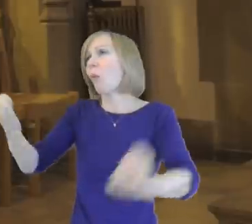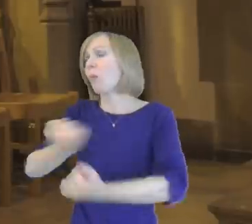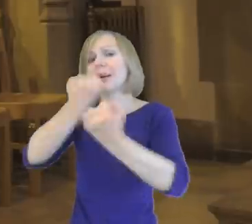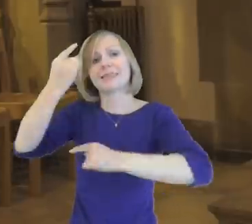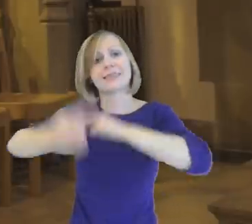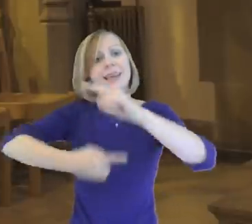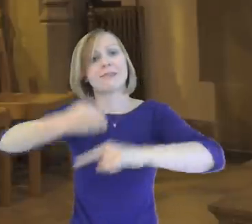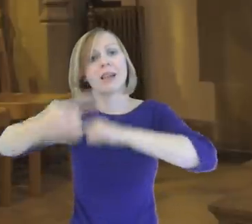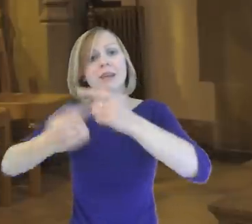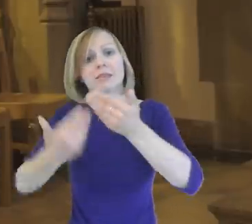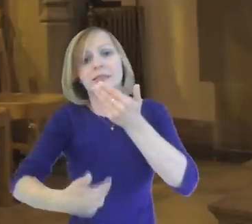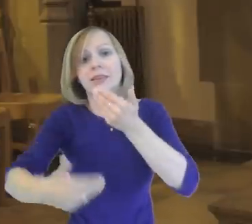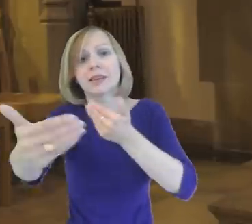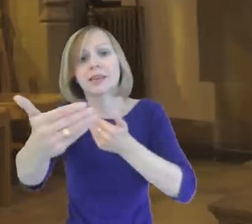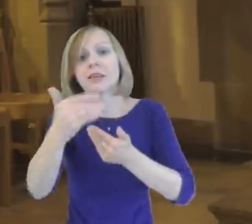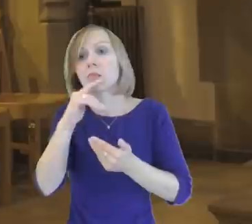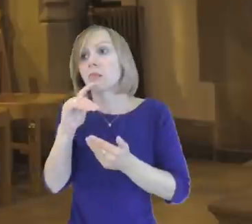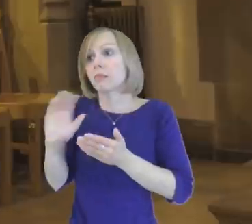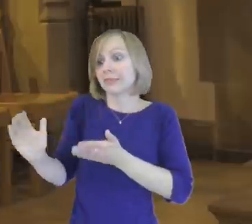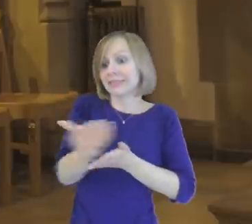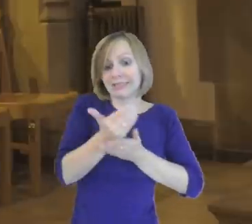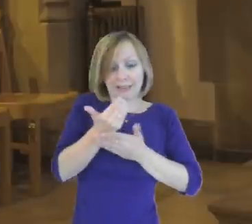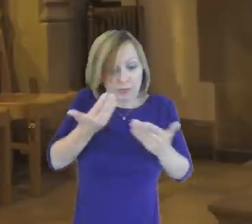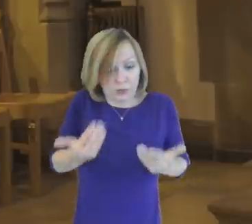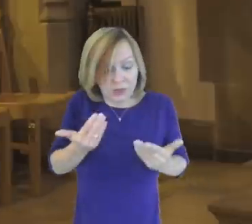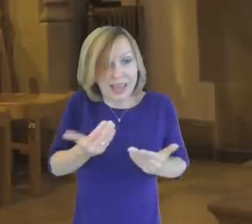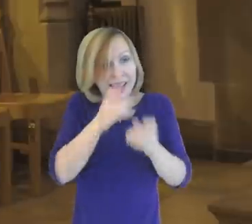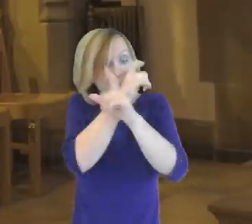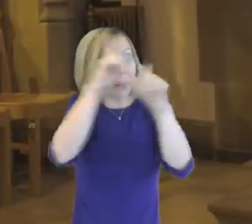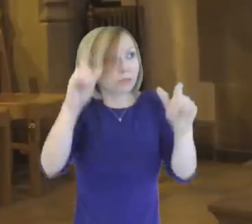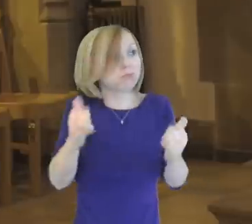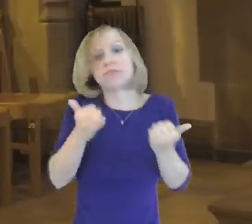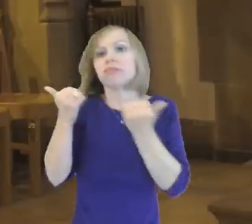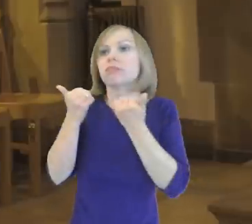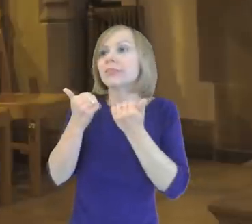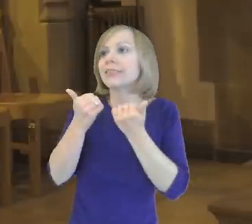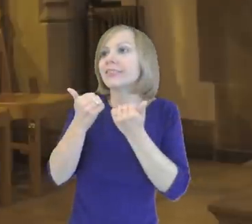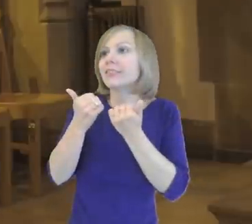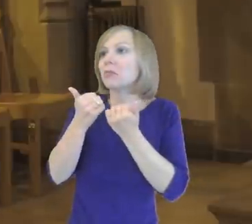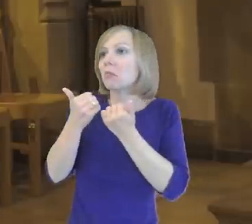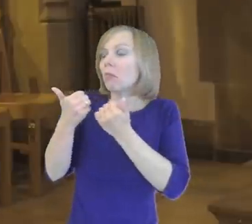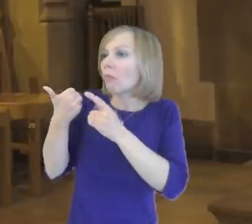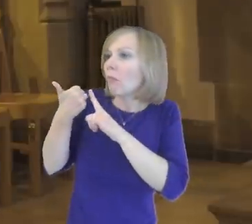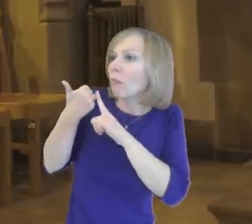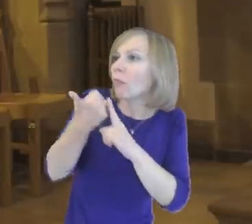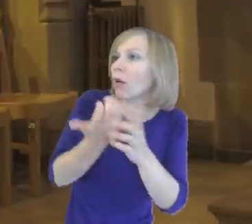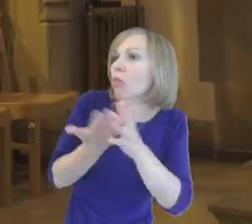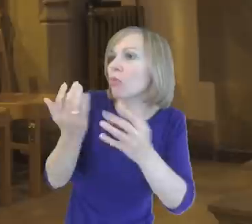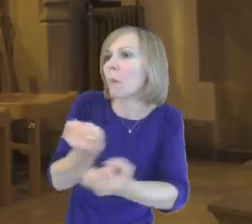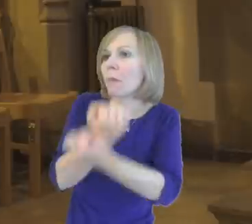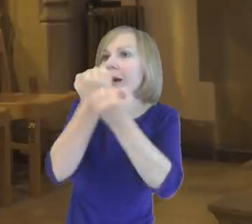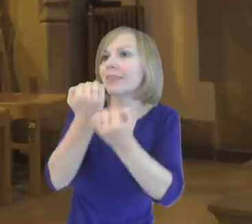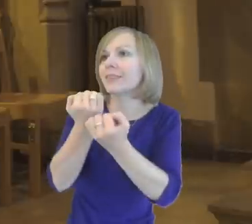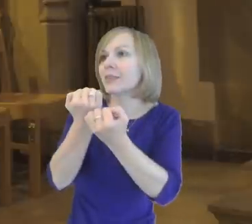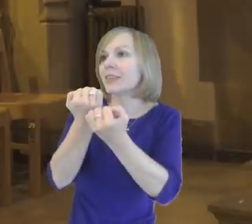God, who hast safely brought us to the beginning of this day, defend us in the same with thy mighty power, and grant that this day we fall